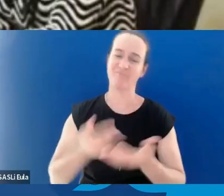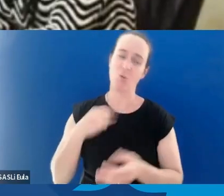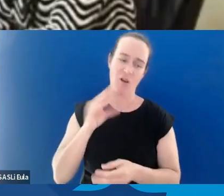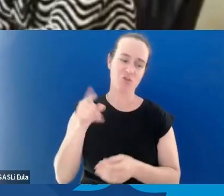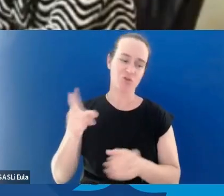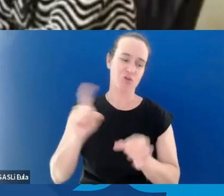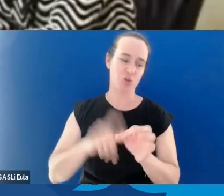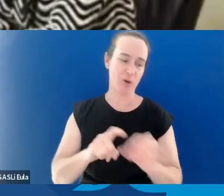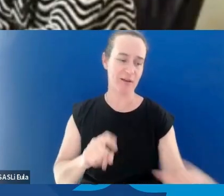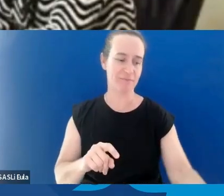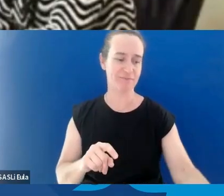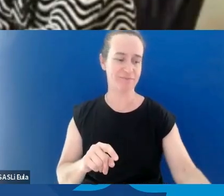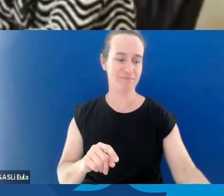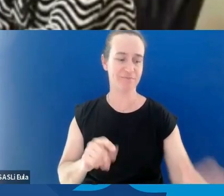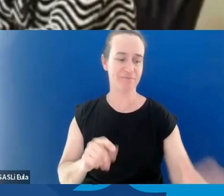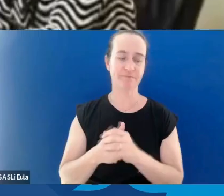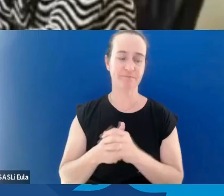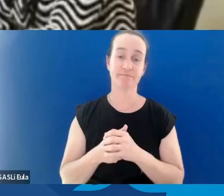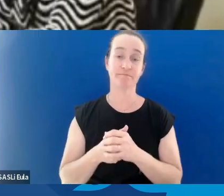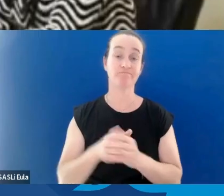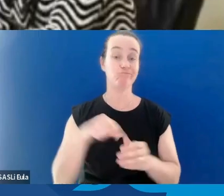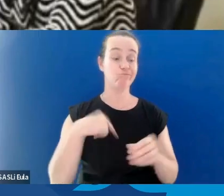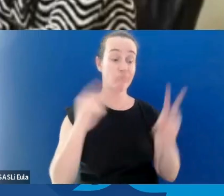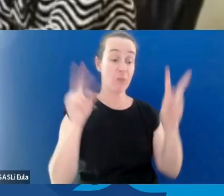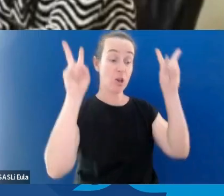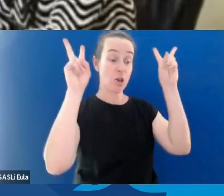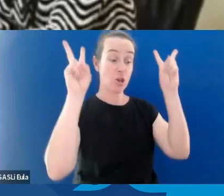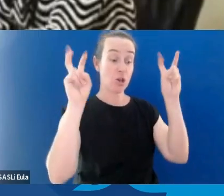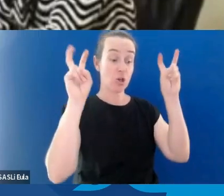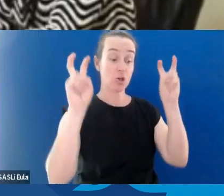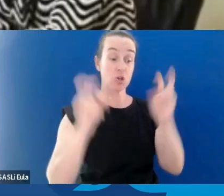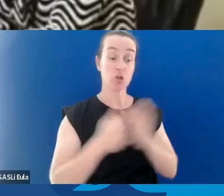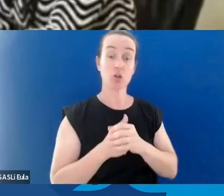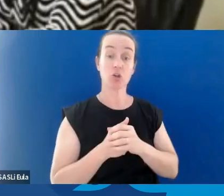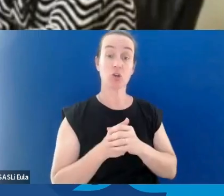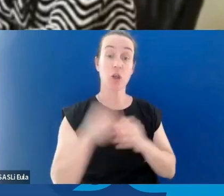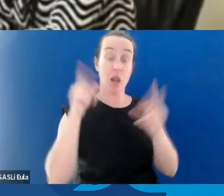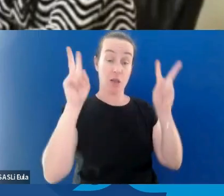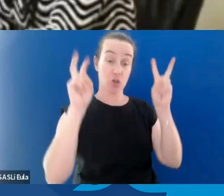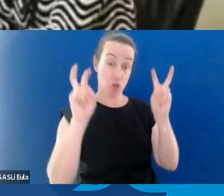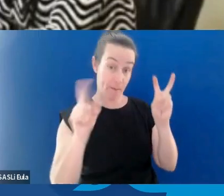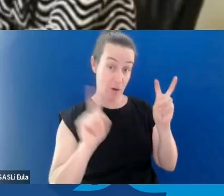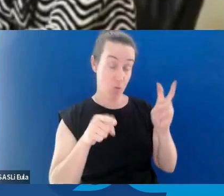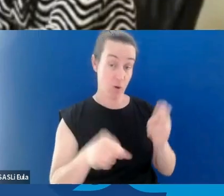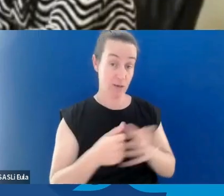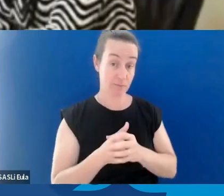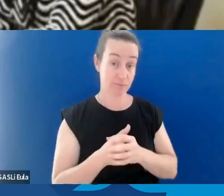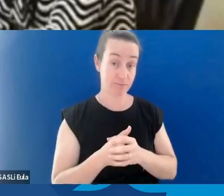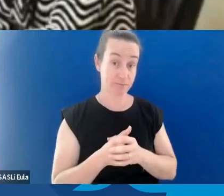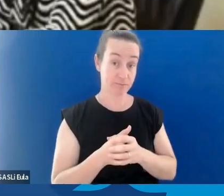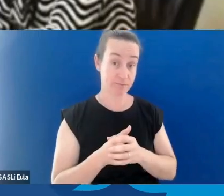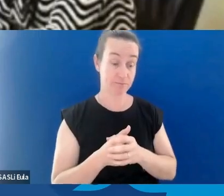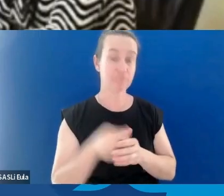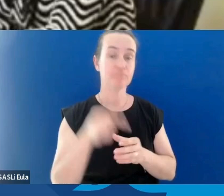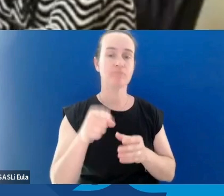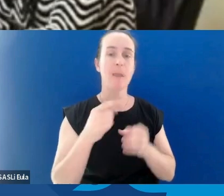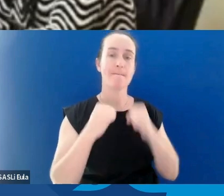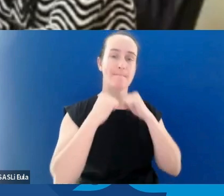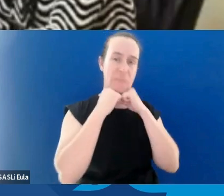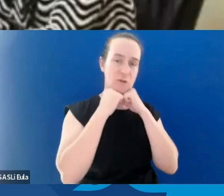the topics that we are looking at, this theme, the topic for this theme for now is parenting and